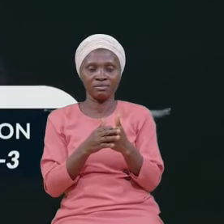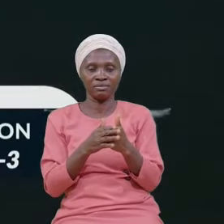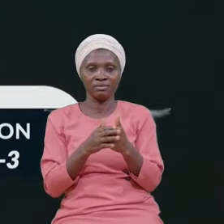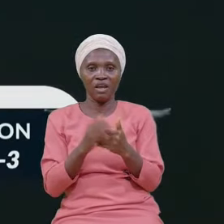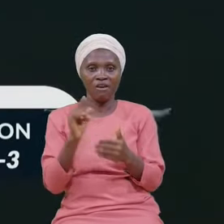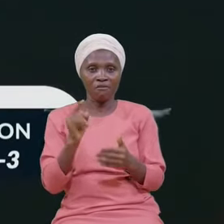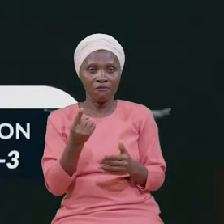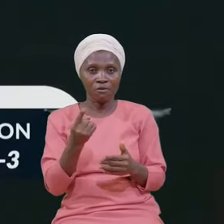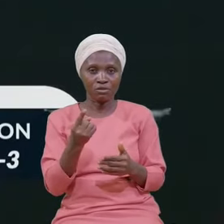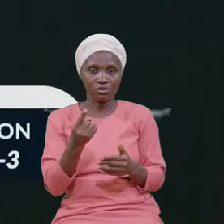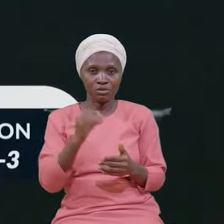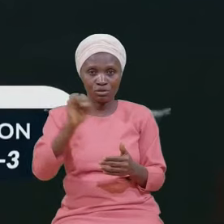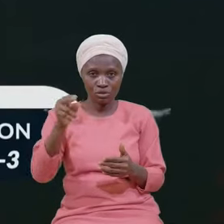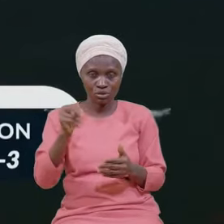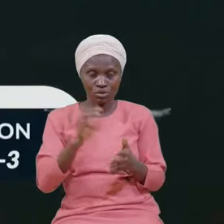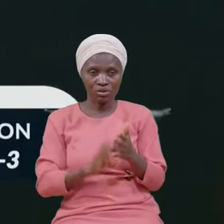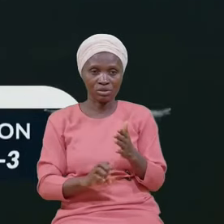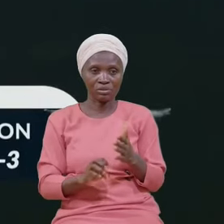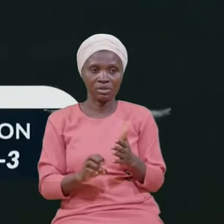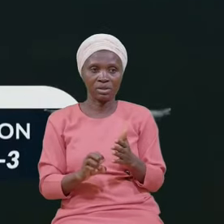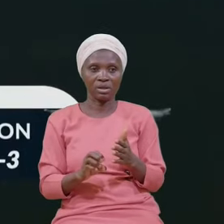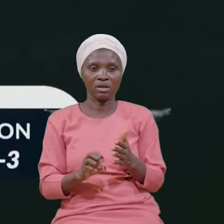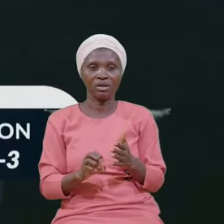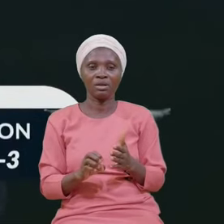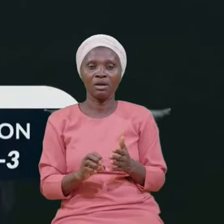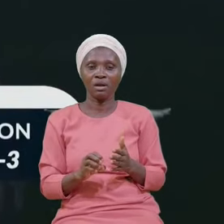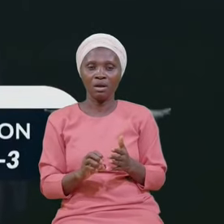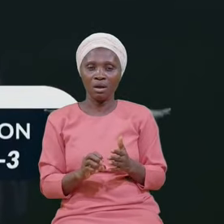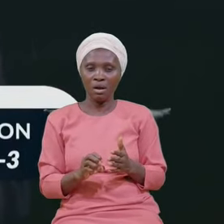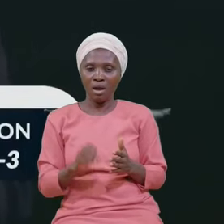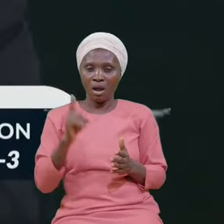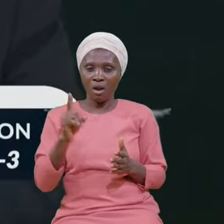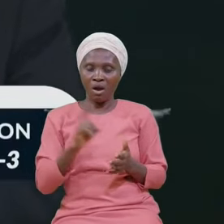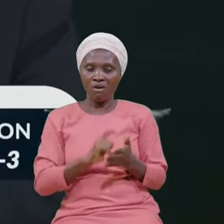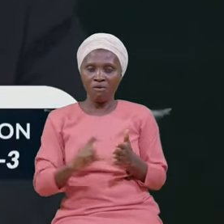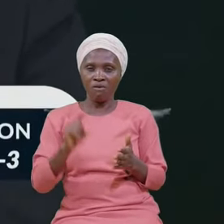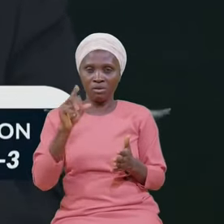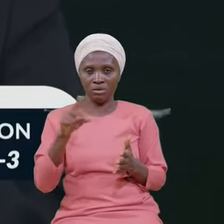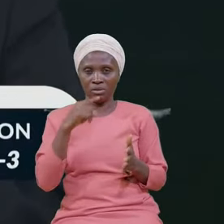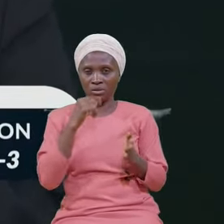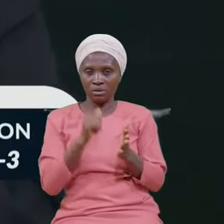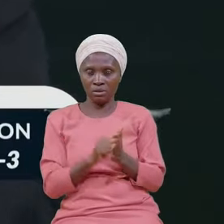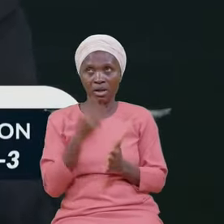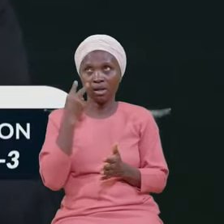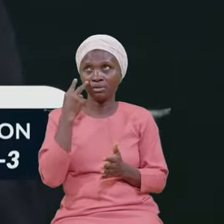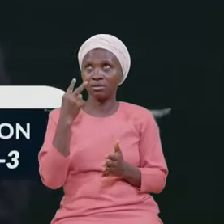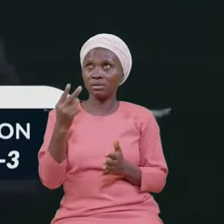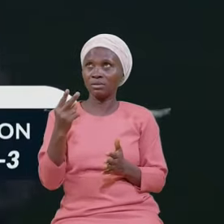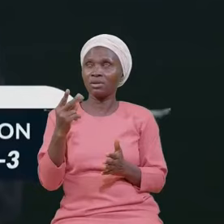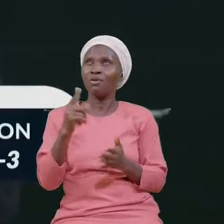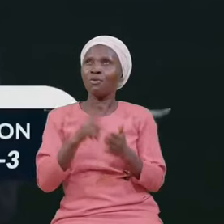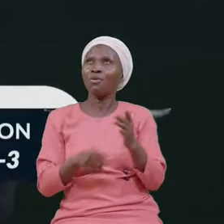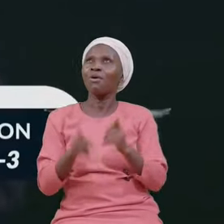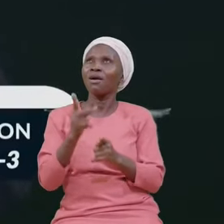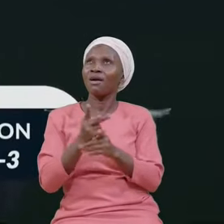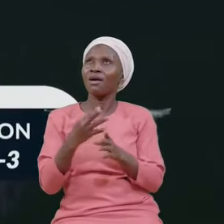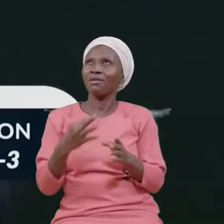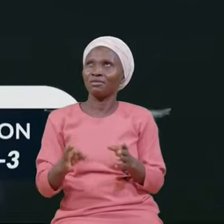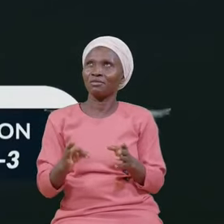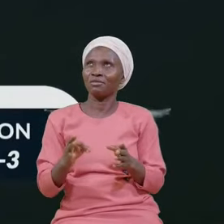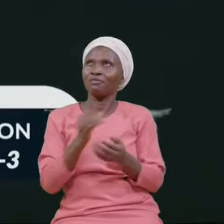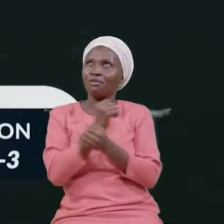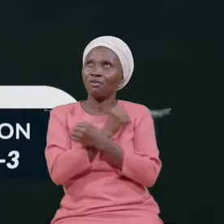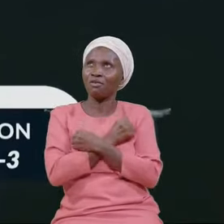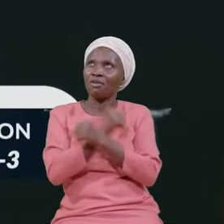verse one behold what manner of love the father has bestowed upon us